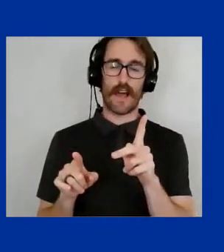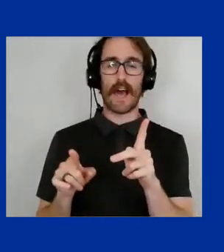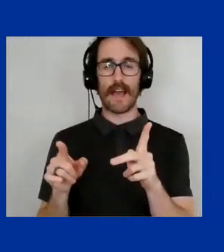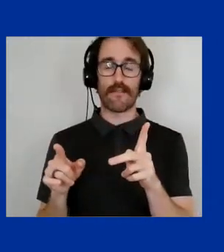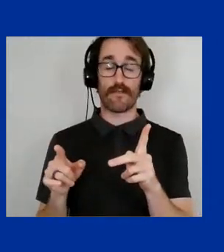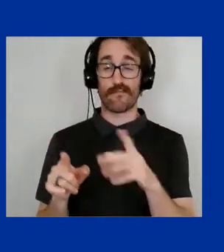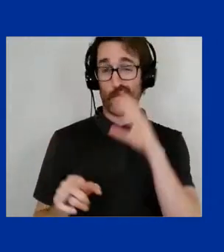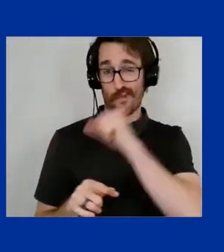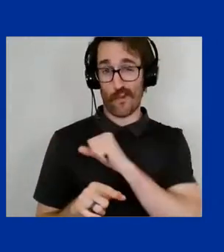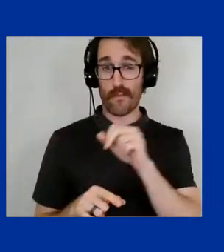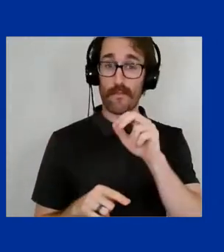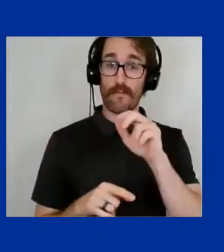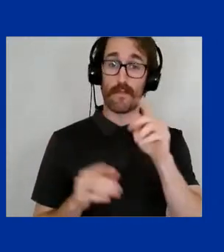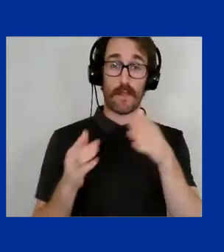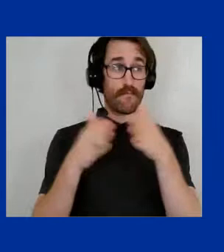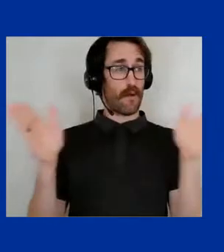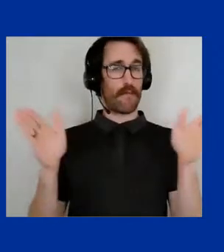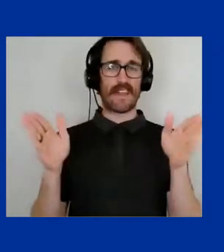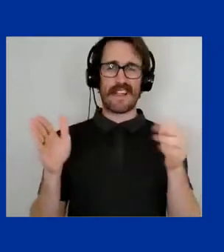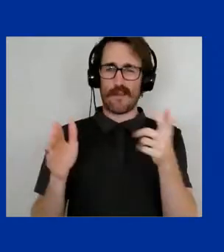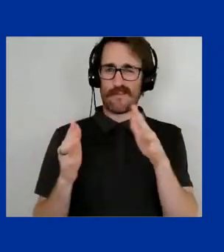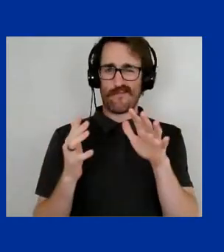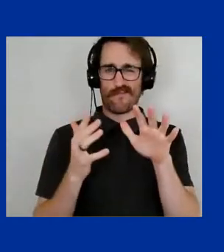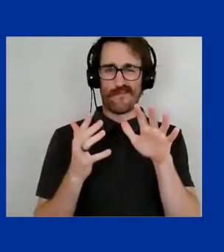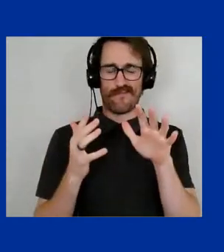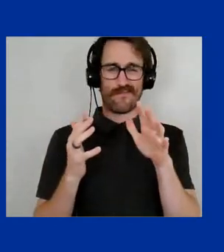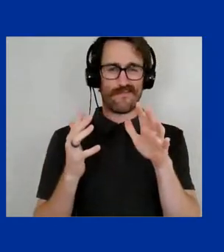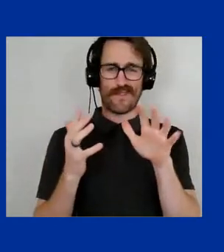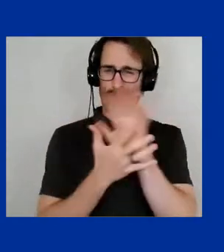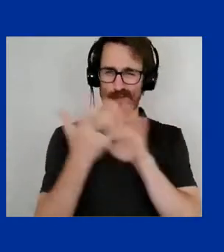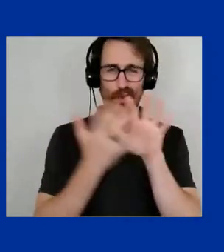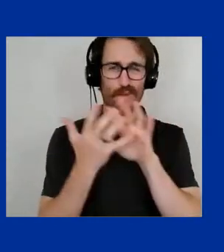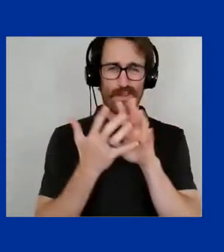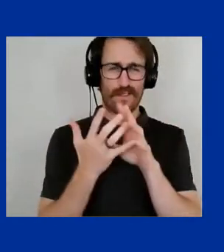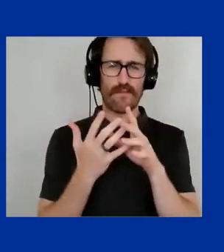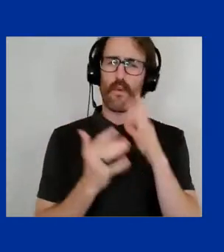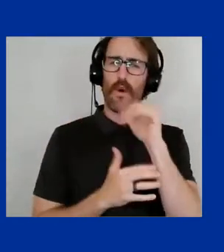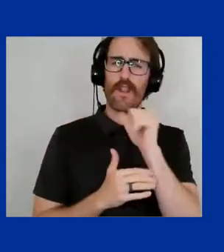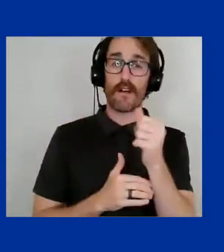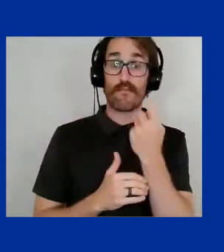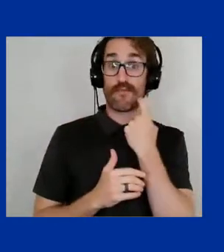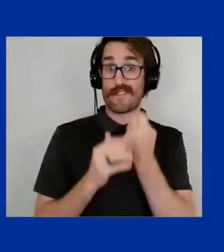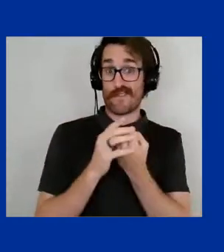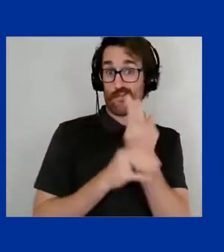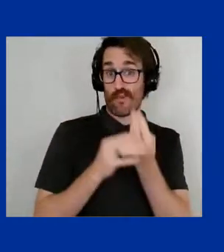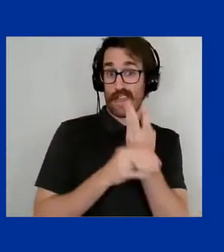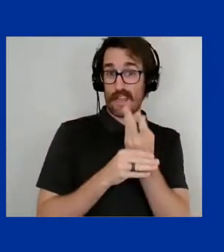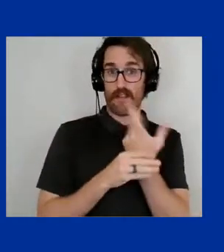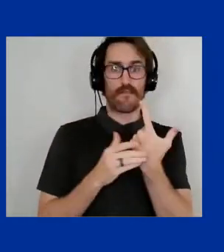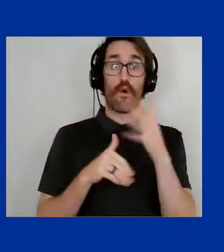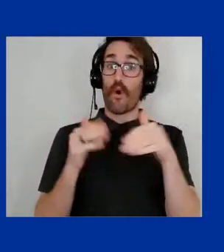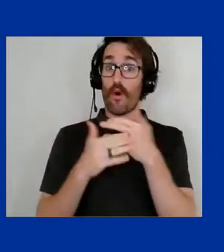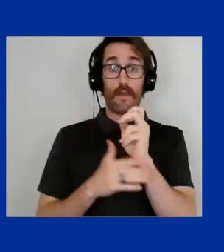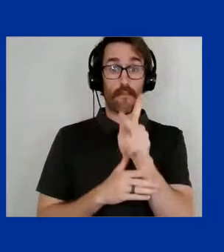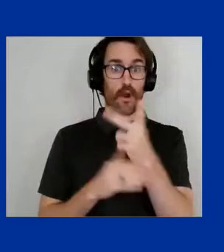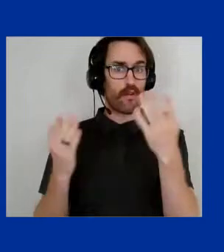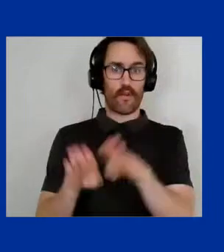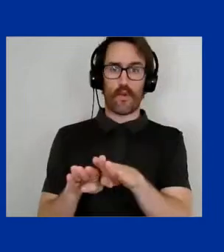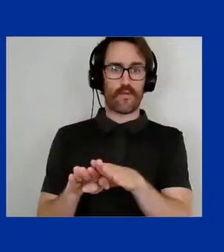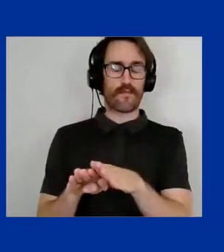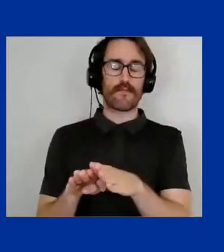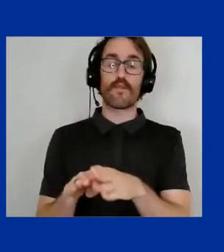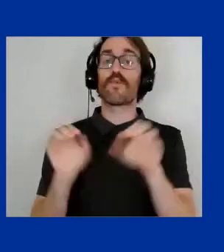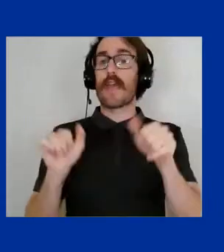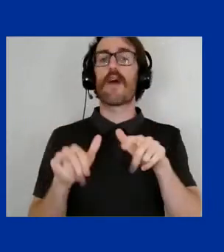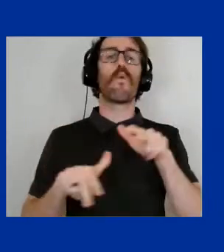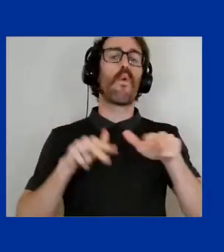right now. Why not just close the parks like we did last spring, except for passive use, you know, walking through